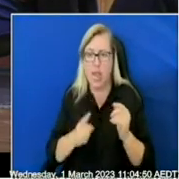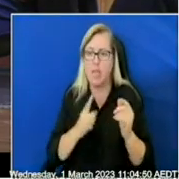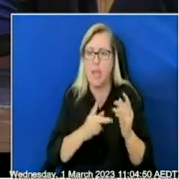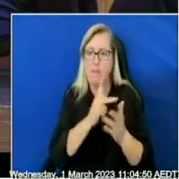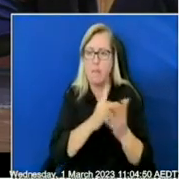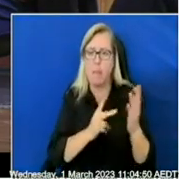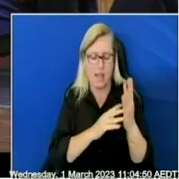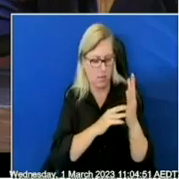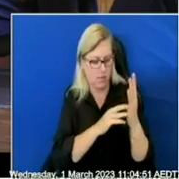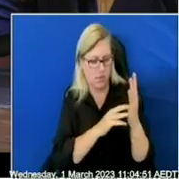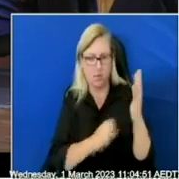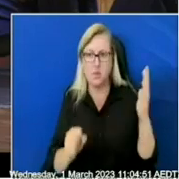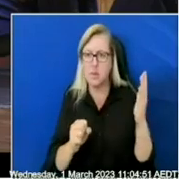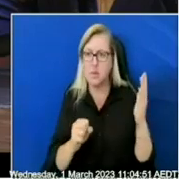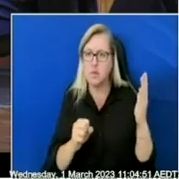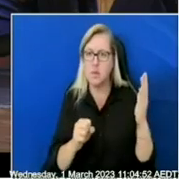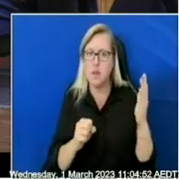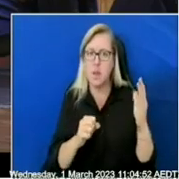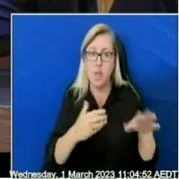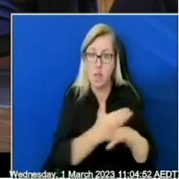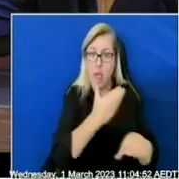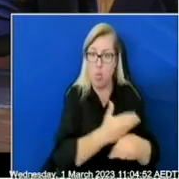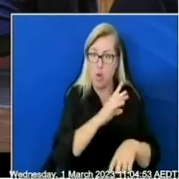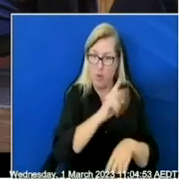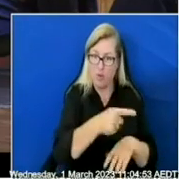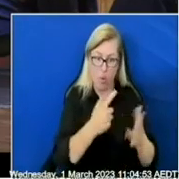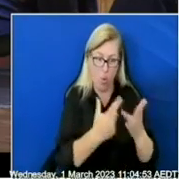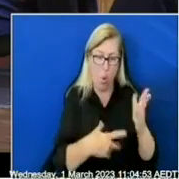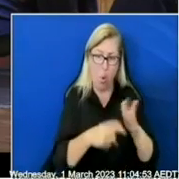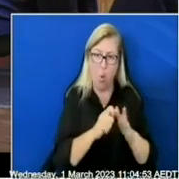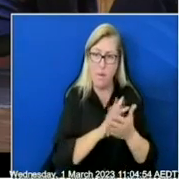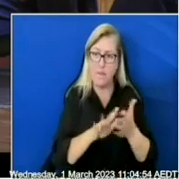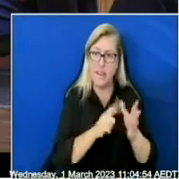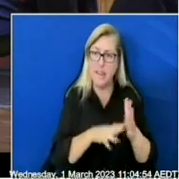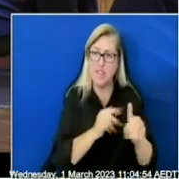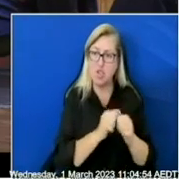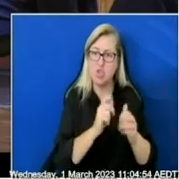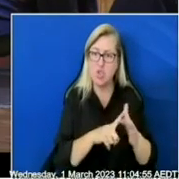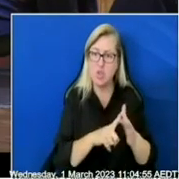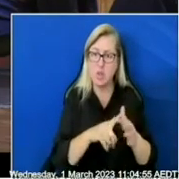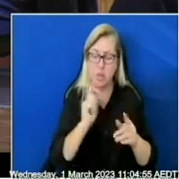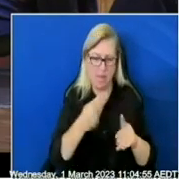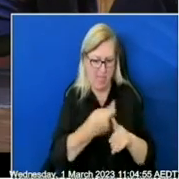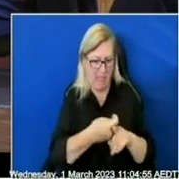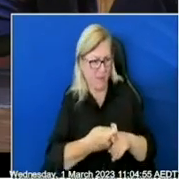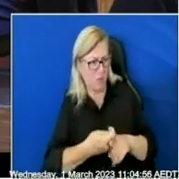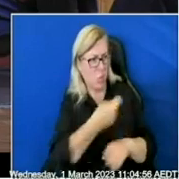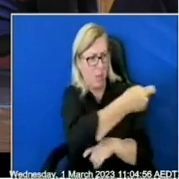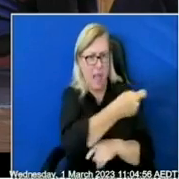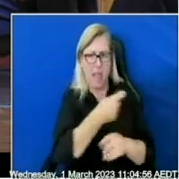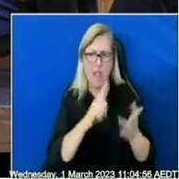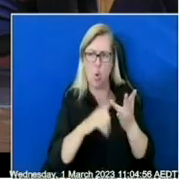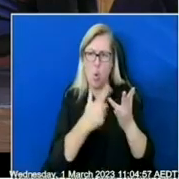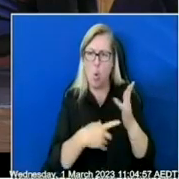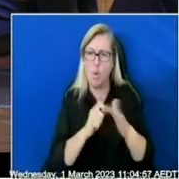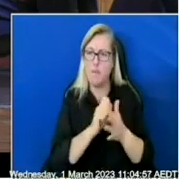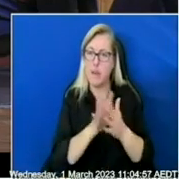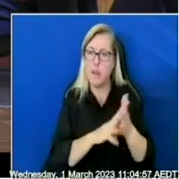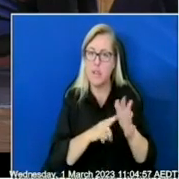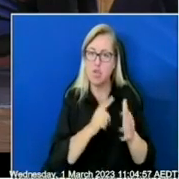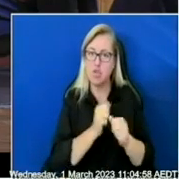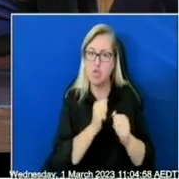working for the orphanage, they're giving back to the orphanage, whether they're working in the laundry or on the